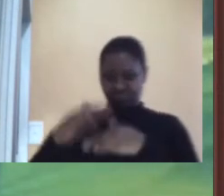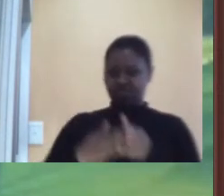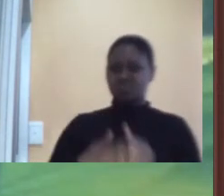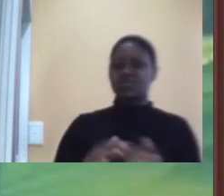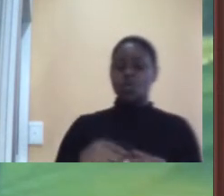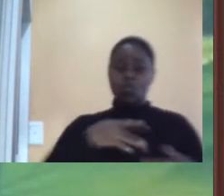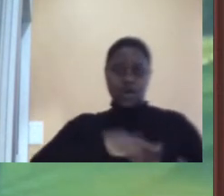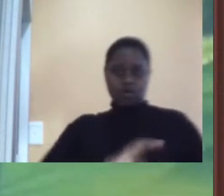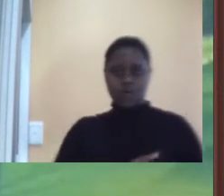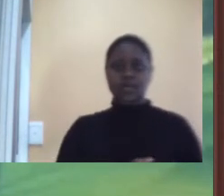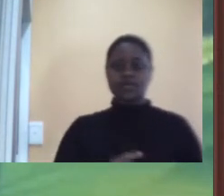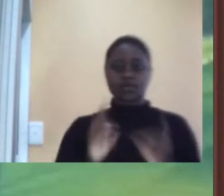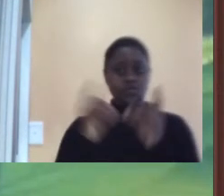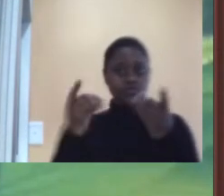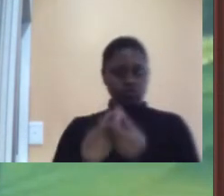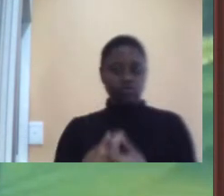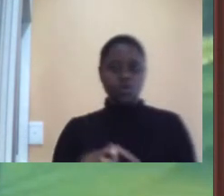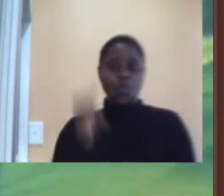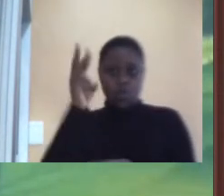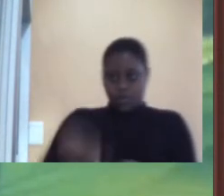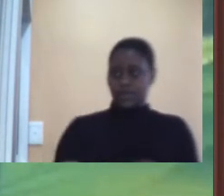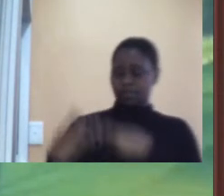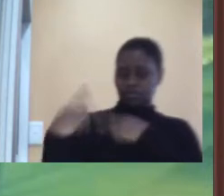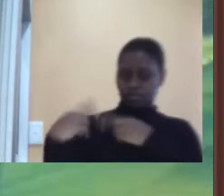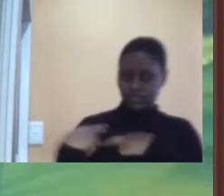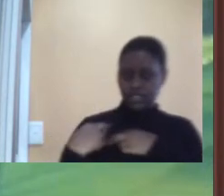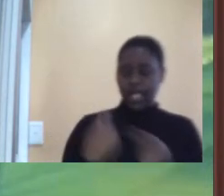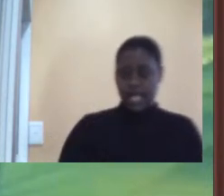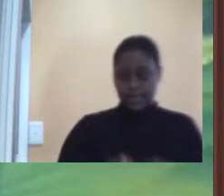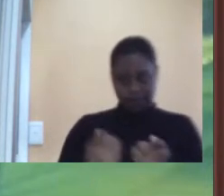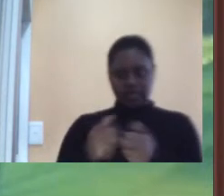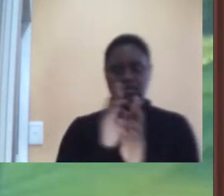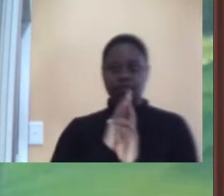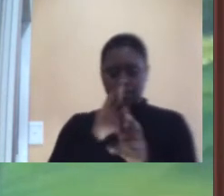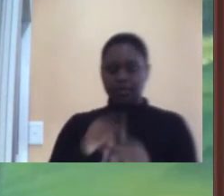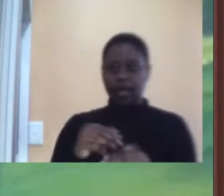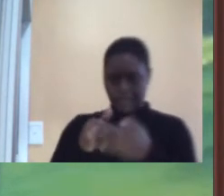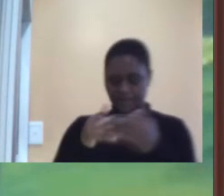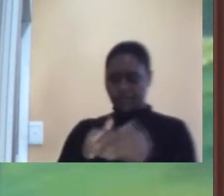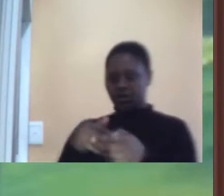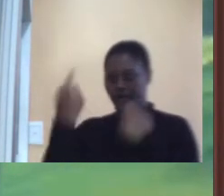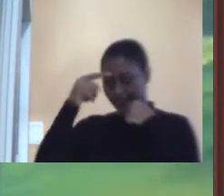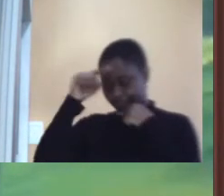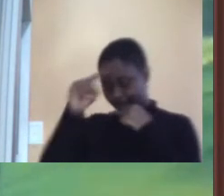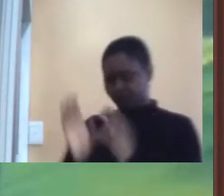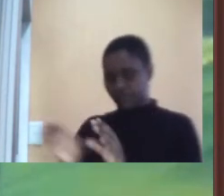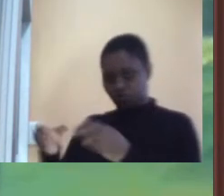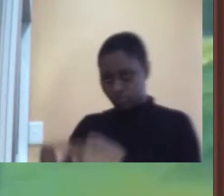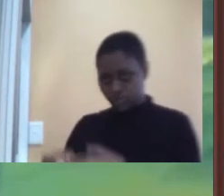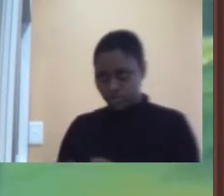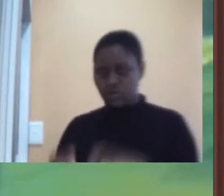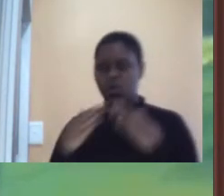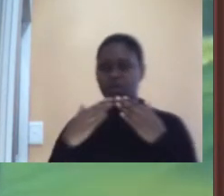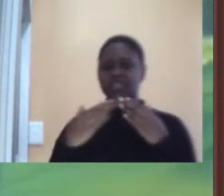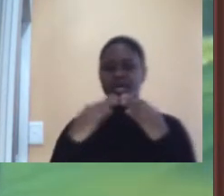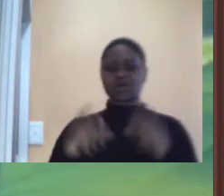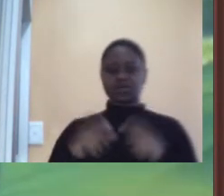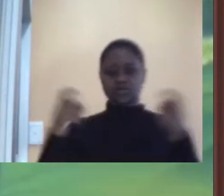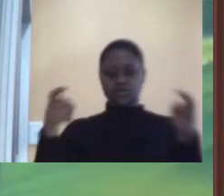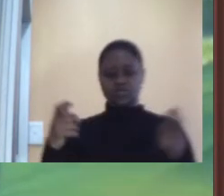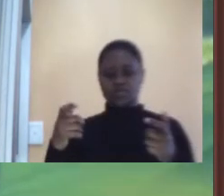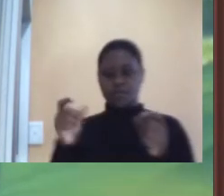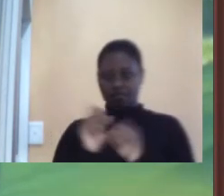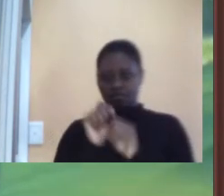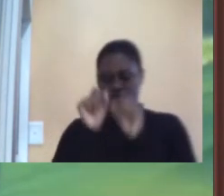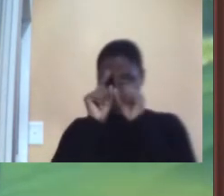are committing that as a department, we are going to deal with it and bring the report before the portfolio committee. We thank you very much for